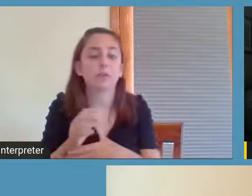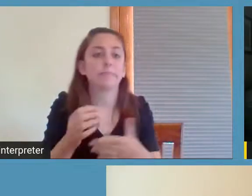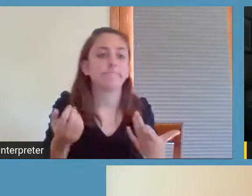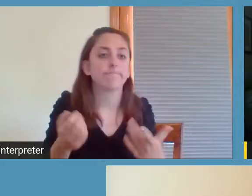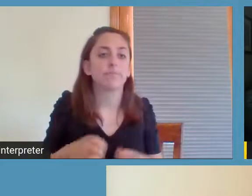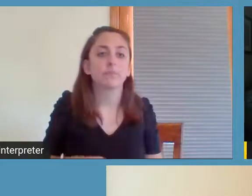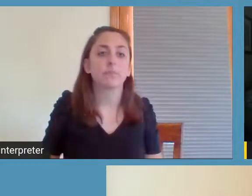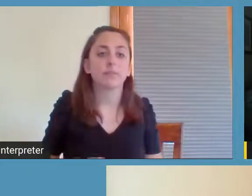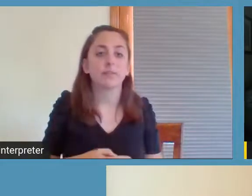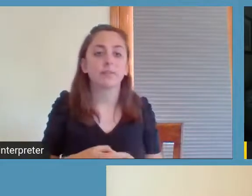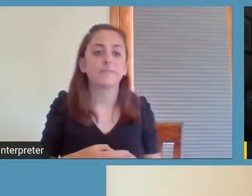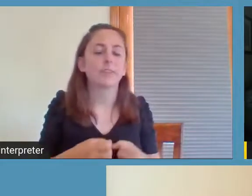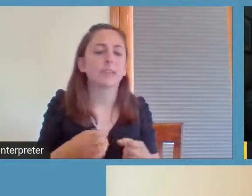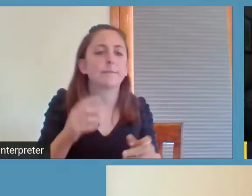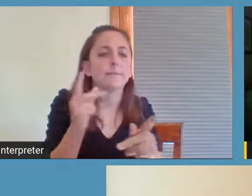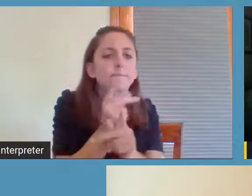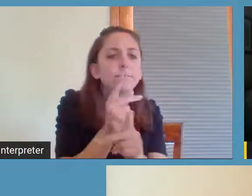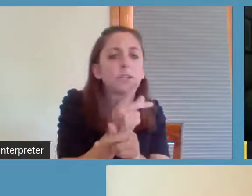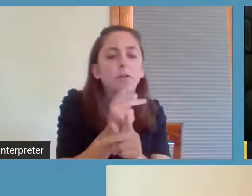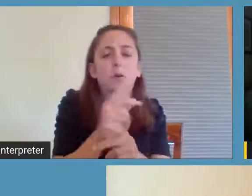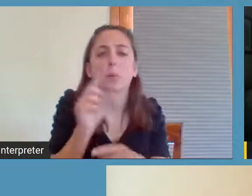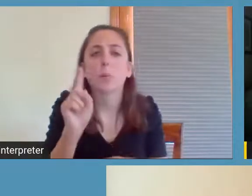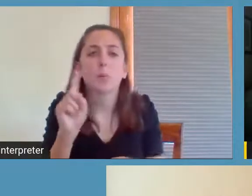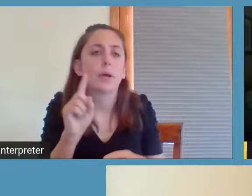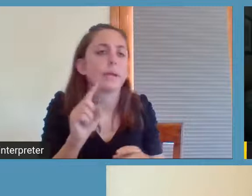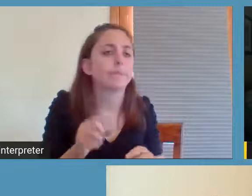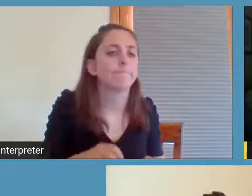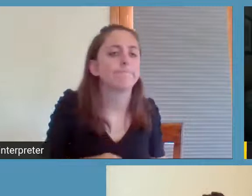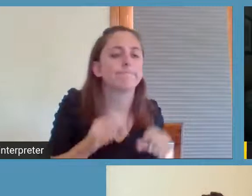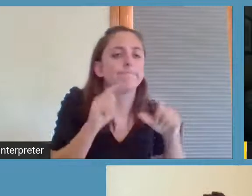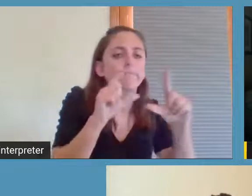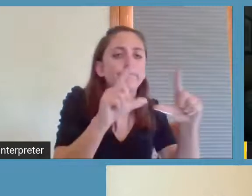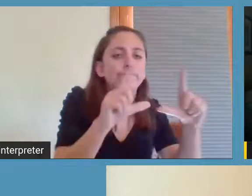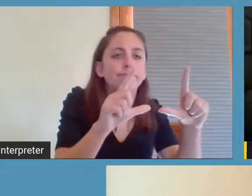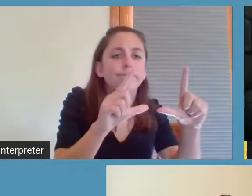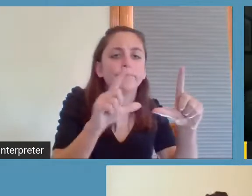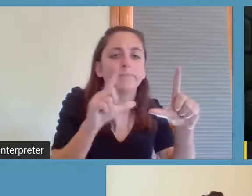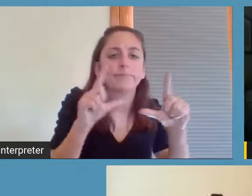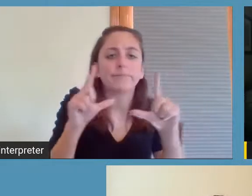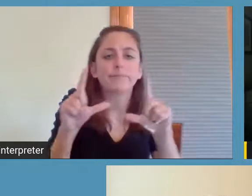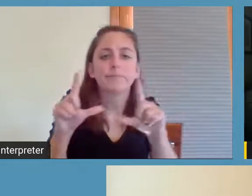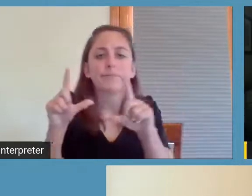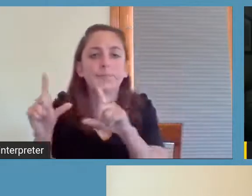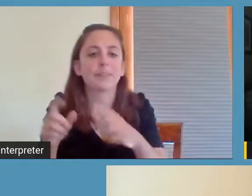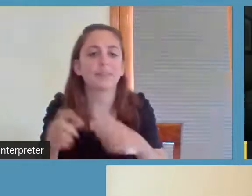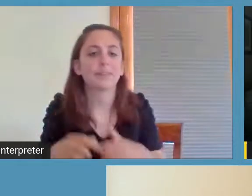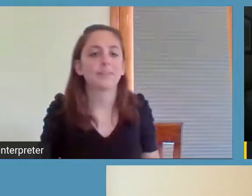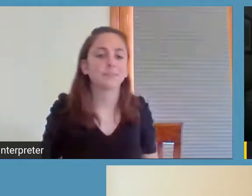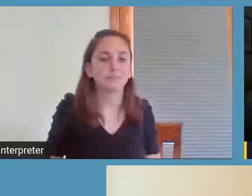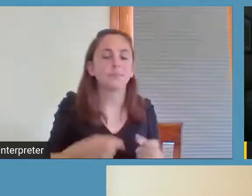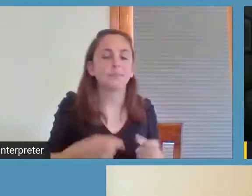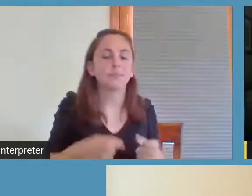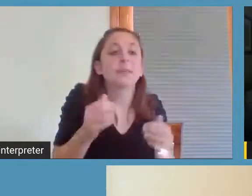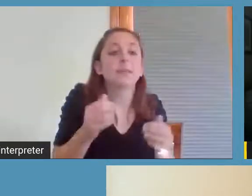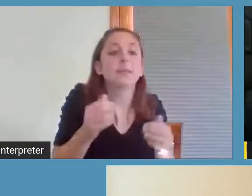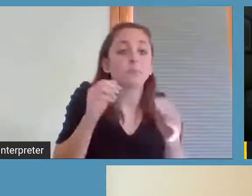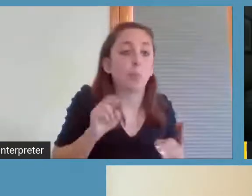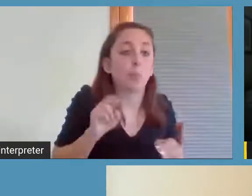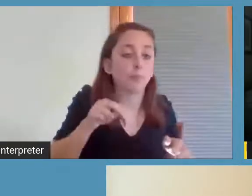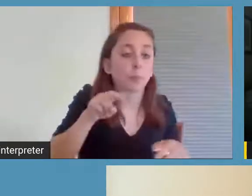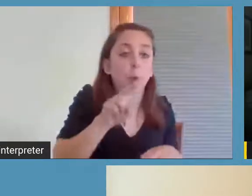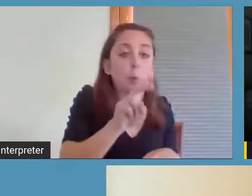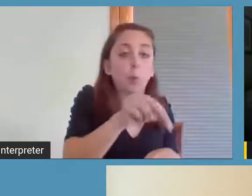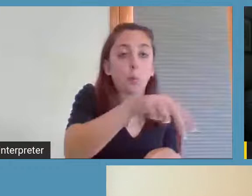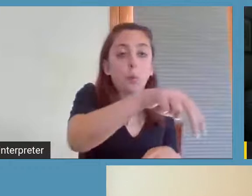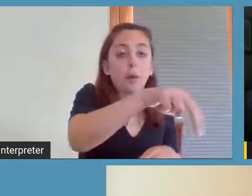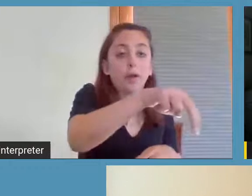that so that, you know, just when you're in that small space, you hear it. And then when you walk away for a couple of millimeters, it goes